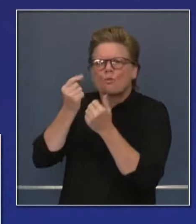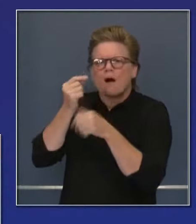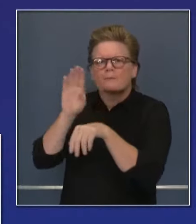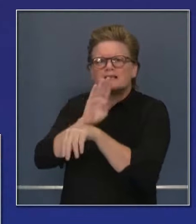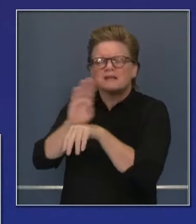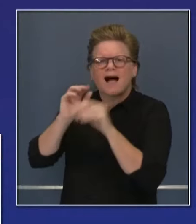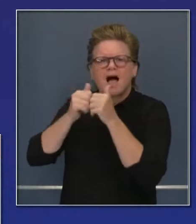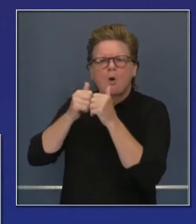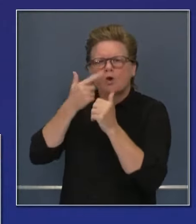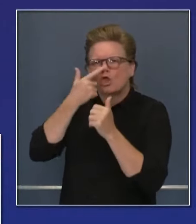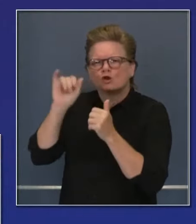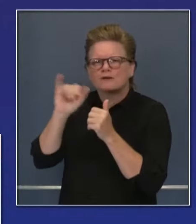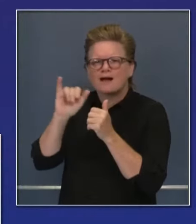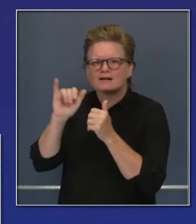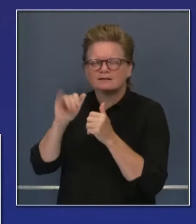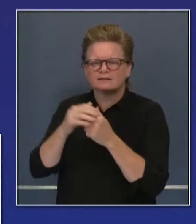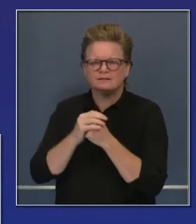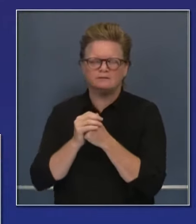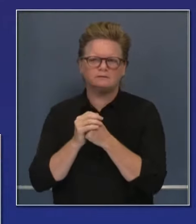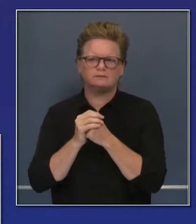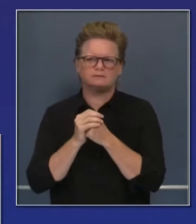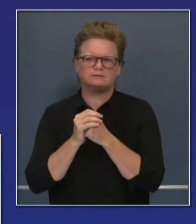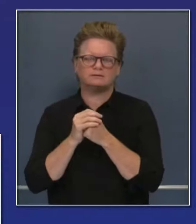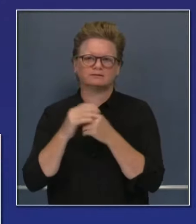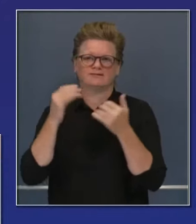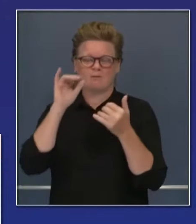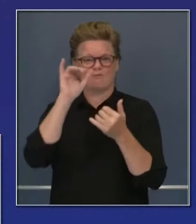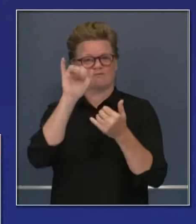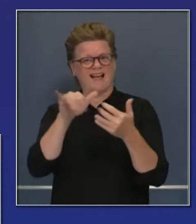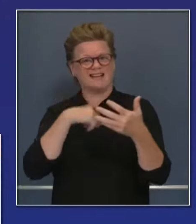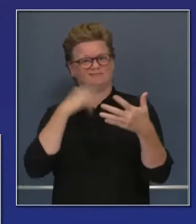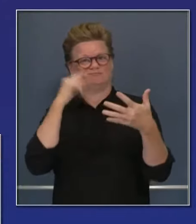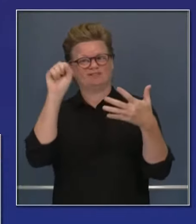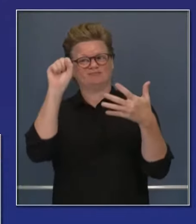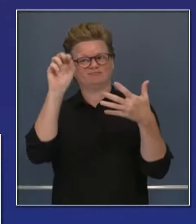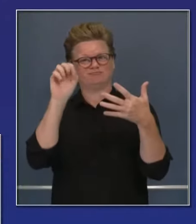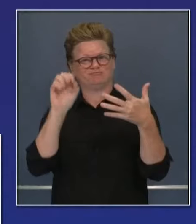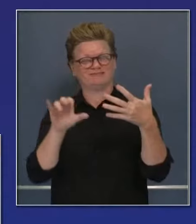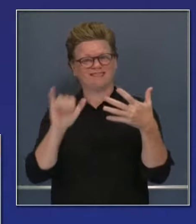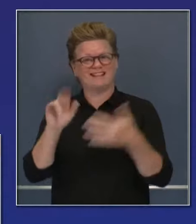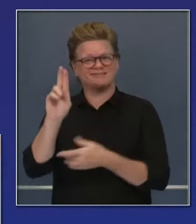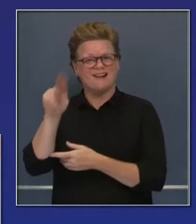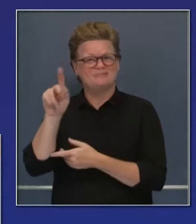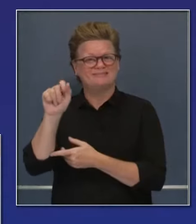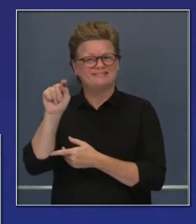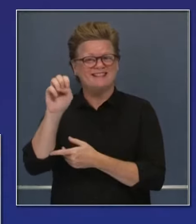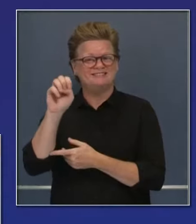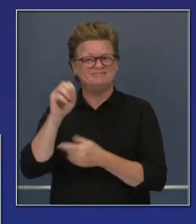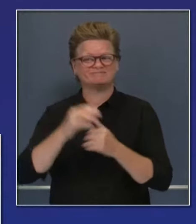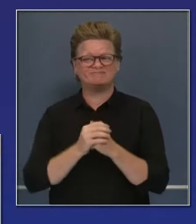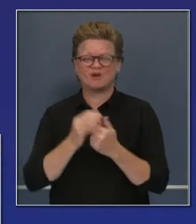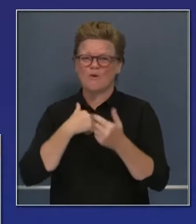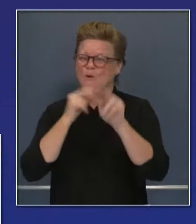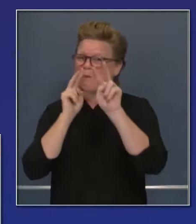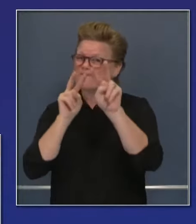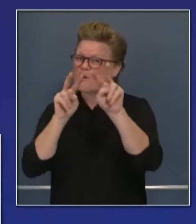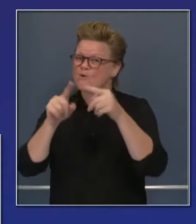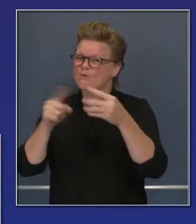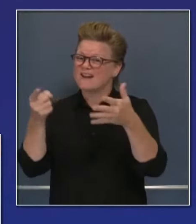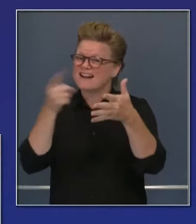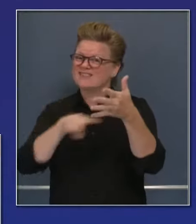is. So with that, that's our update. We look forward to the next update next Tuesday, reporting how counties